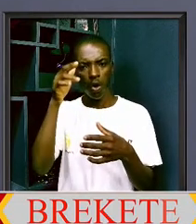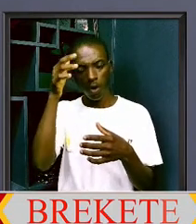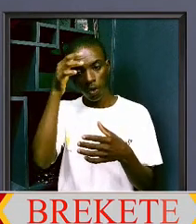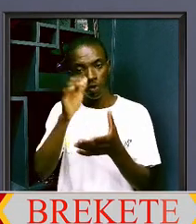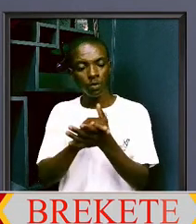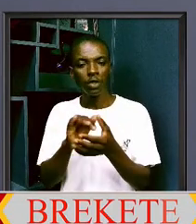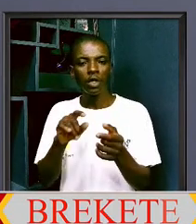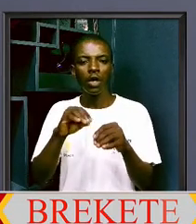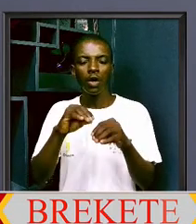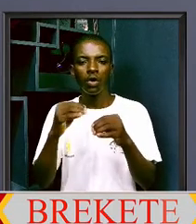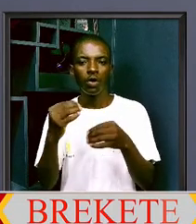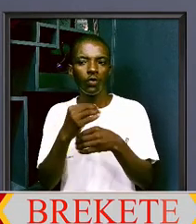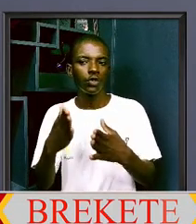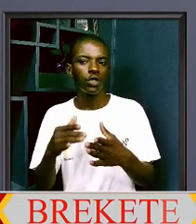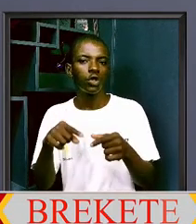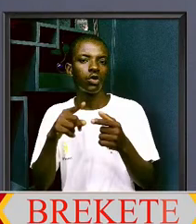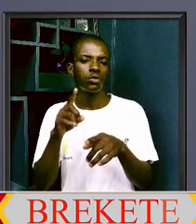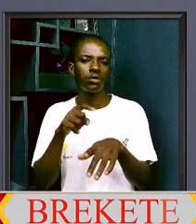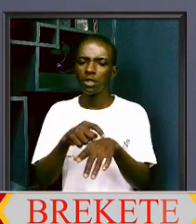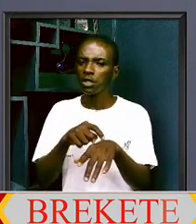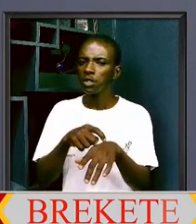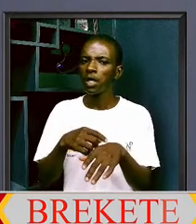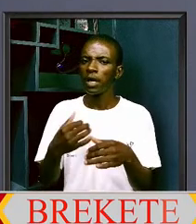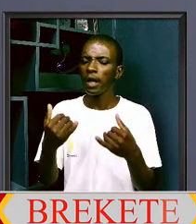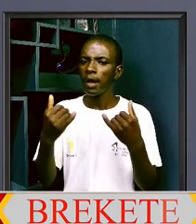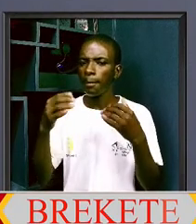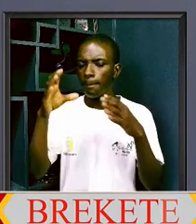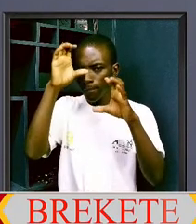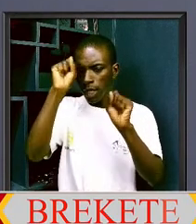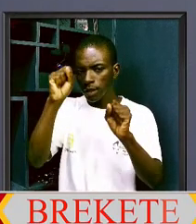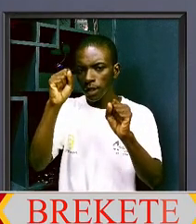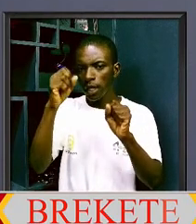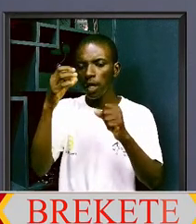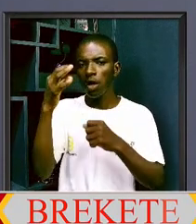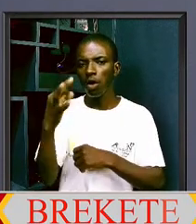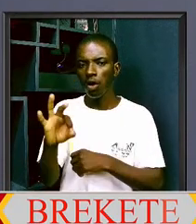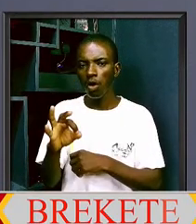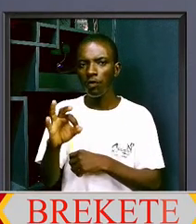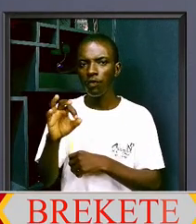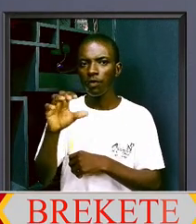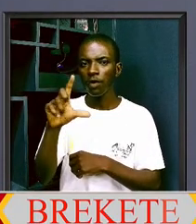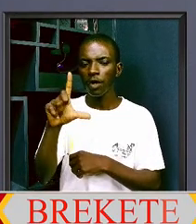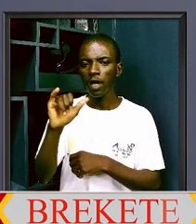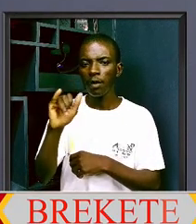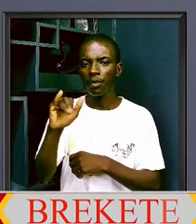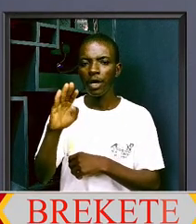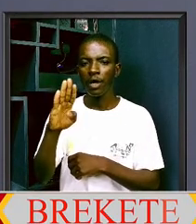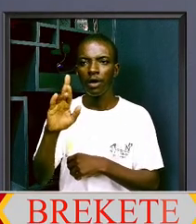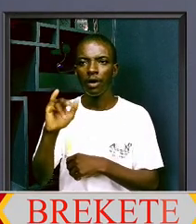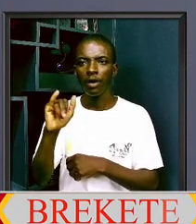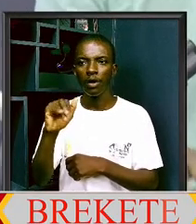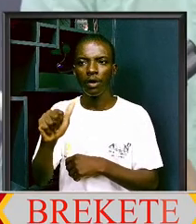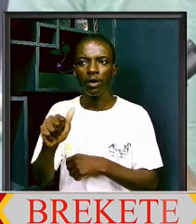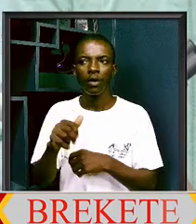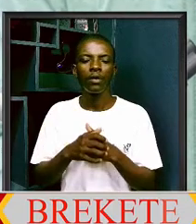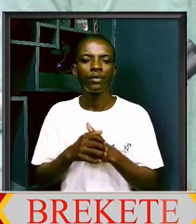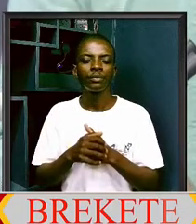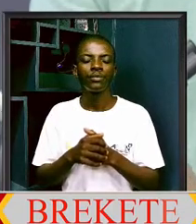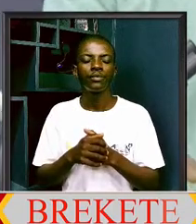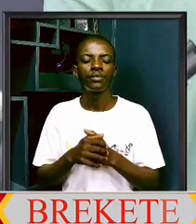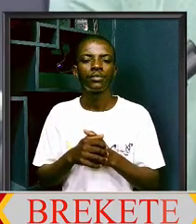other officers did that Duty and now the president of uh Liberia I which country